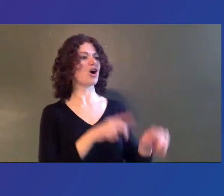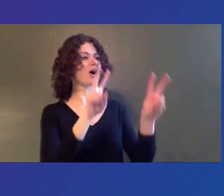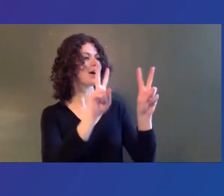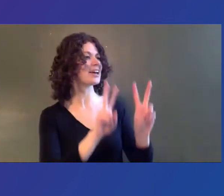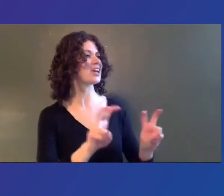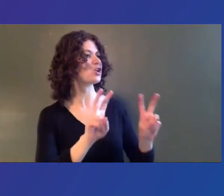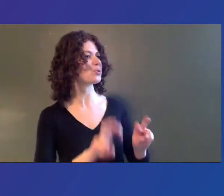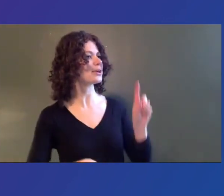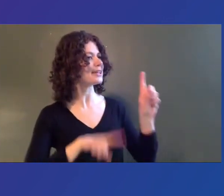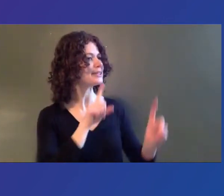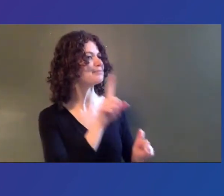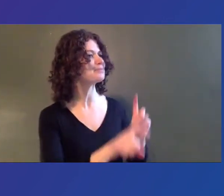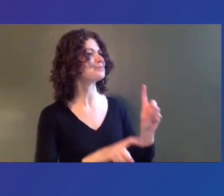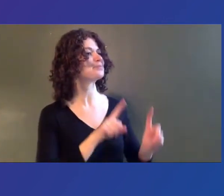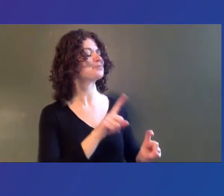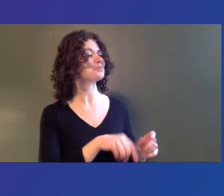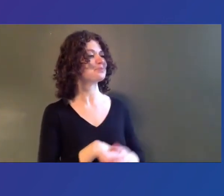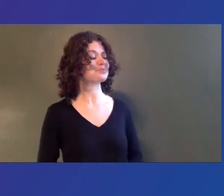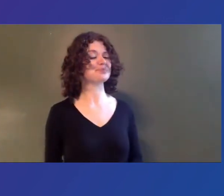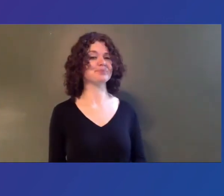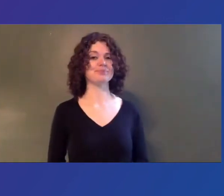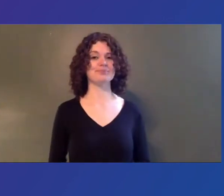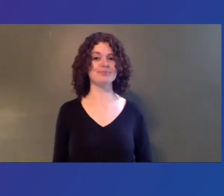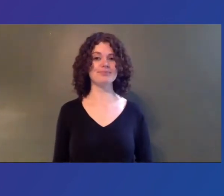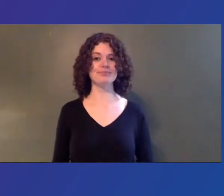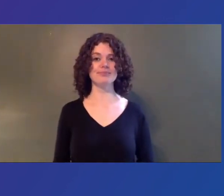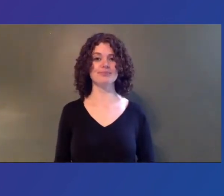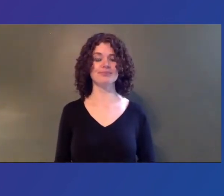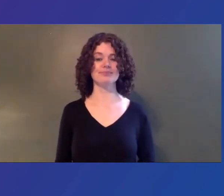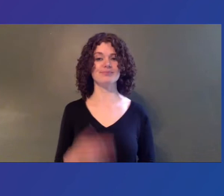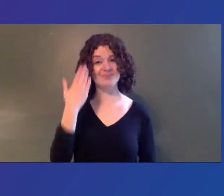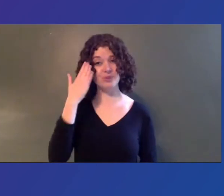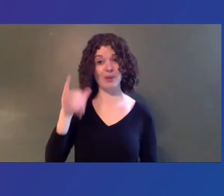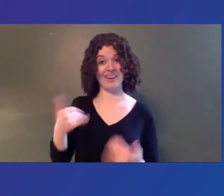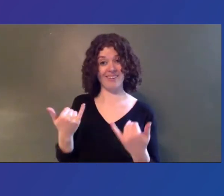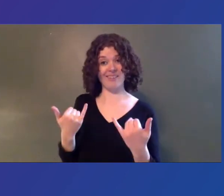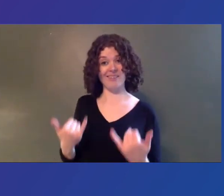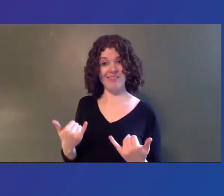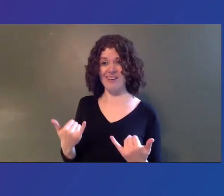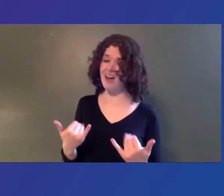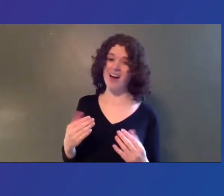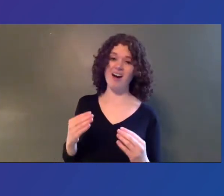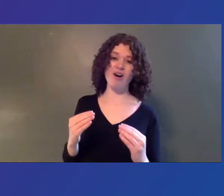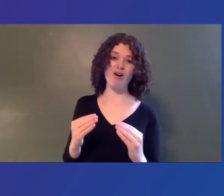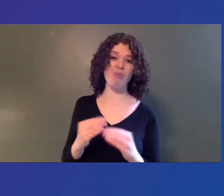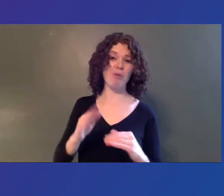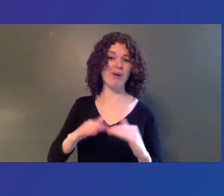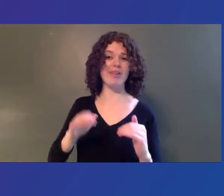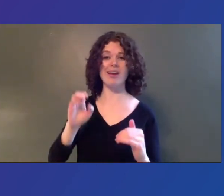More and more now, dance is being recognized and